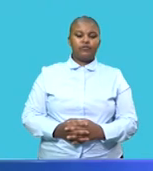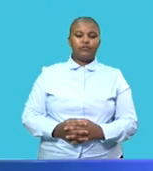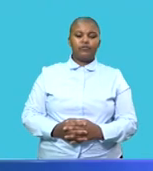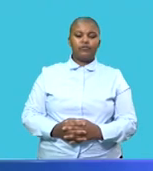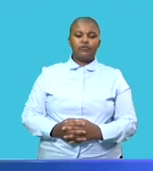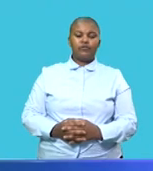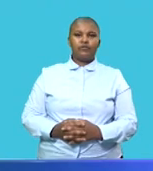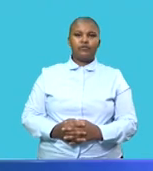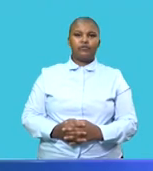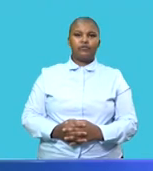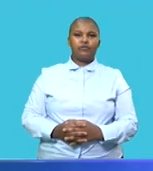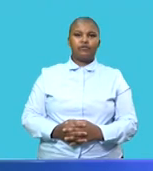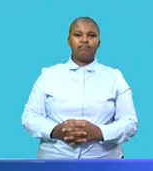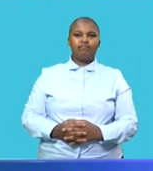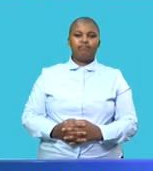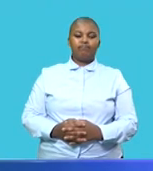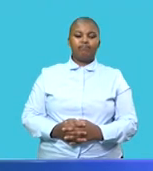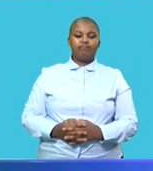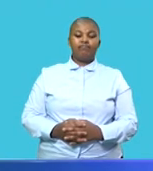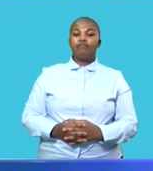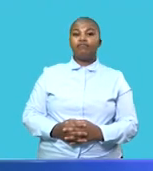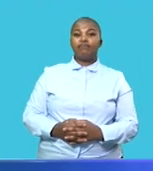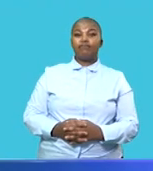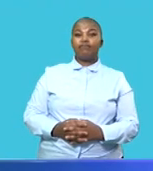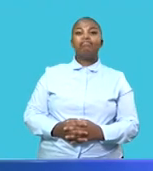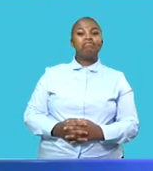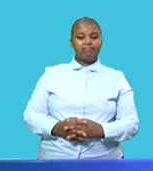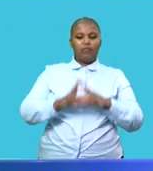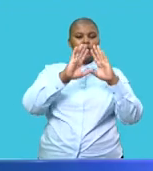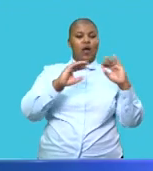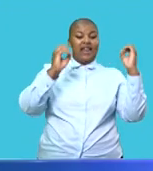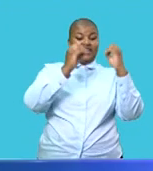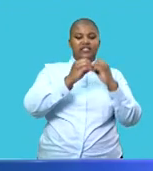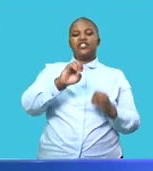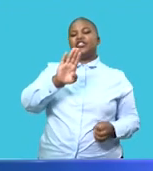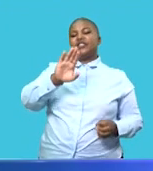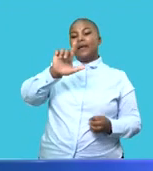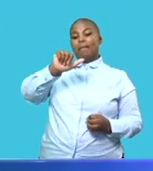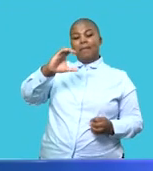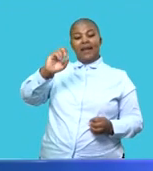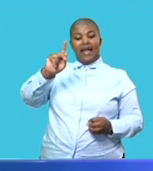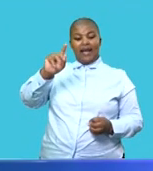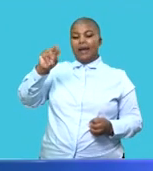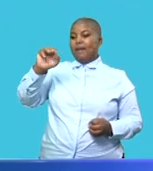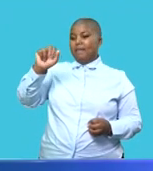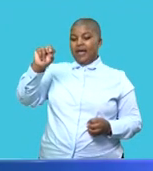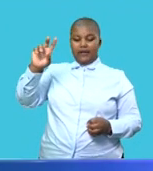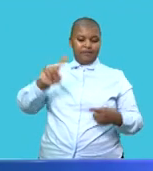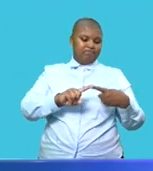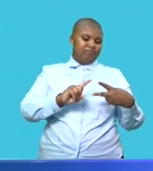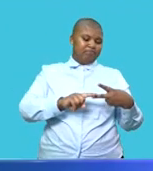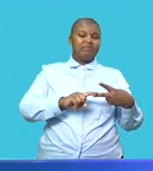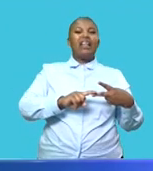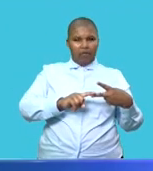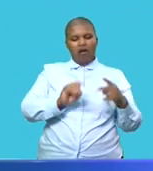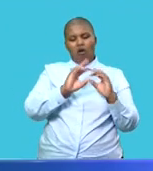Inhlangano yezokungcebeleka iAuthentic, Bycle and Bamukela ngokubambisana nenhlangano yamaMelikana, iBlack Option, banikele ngesidlo